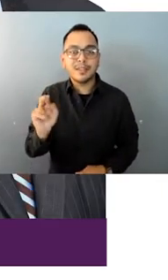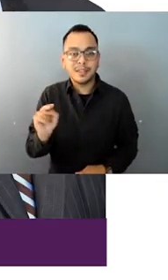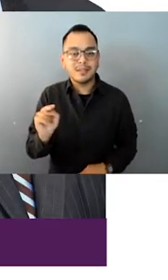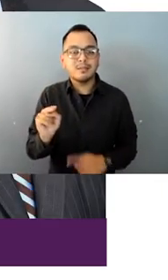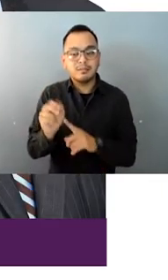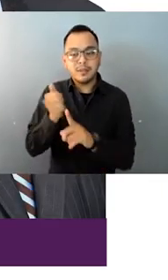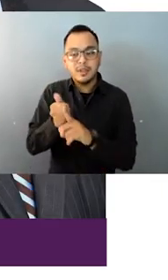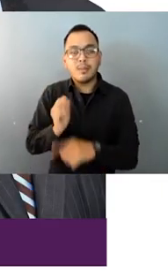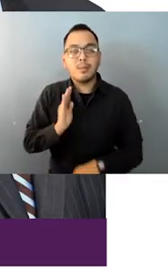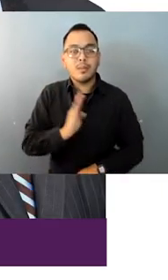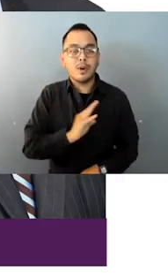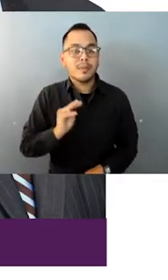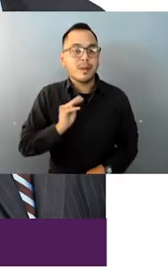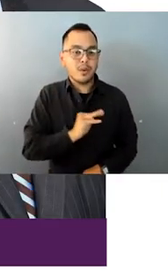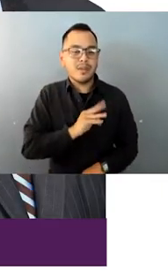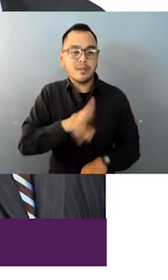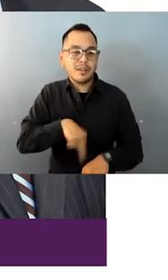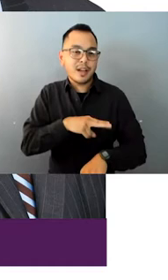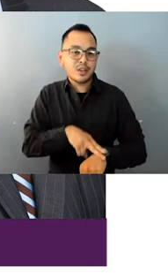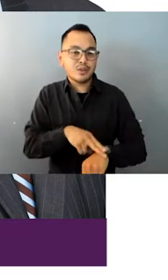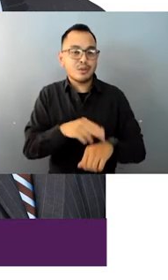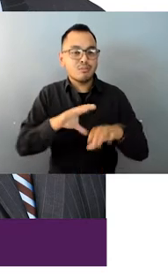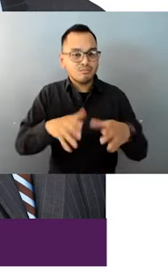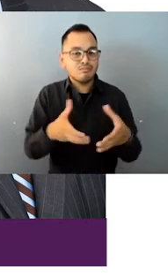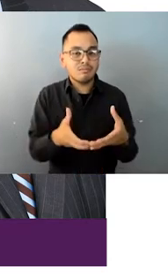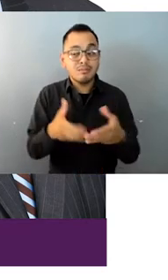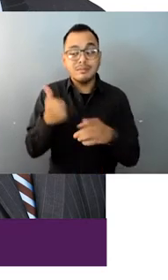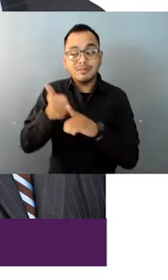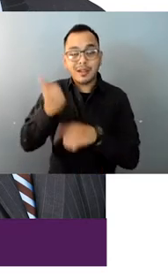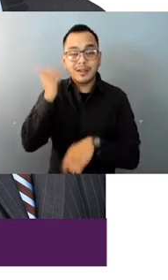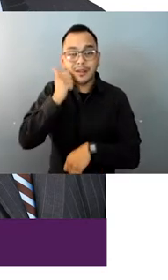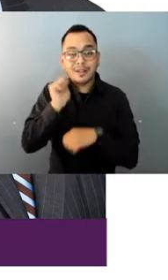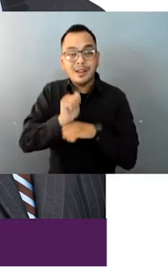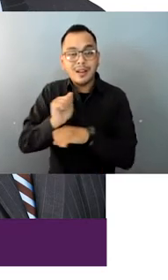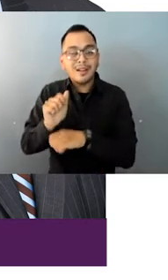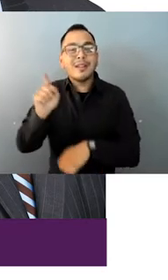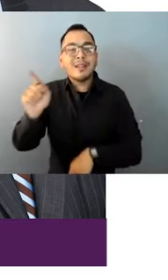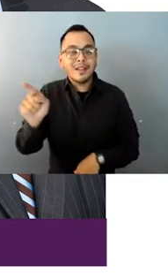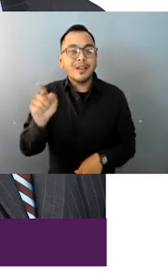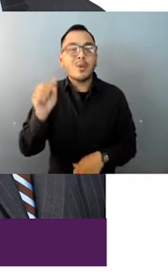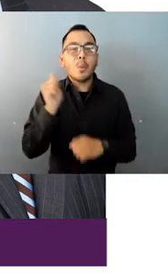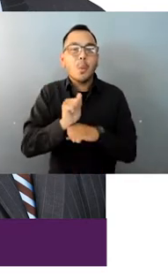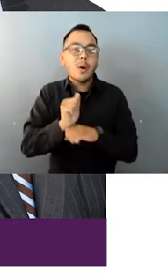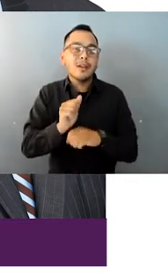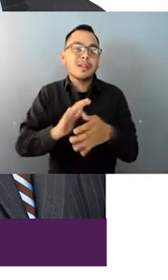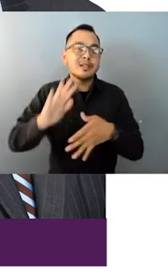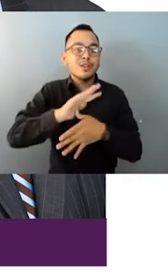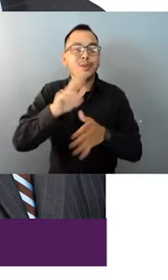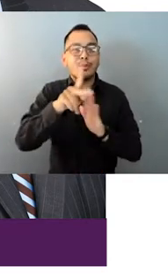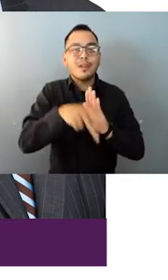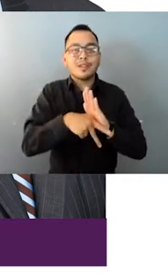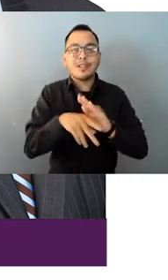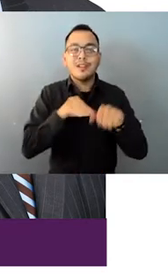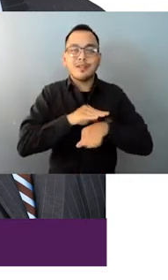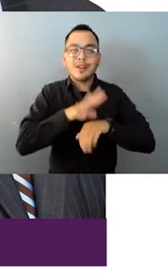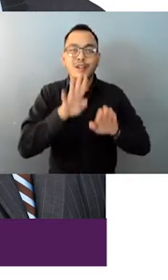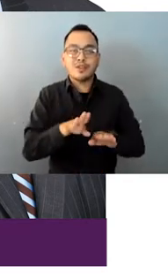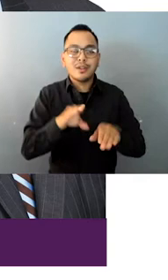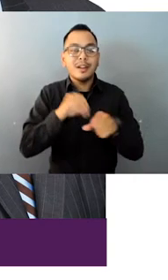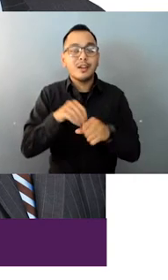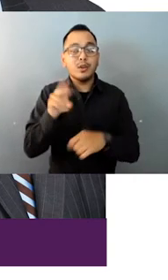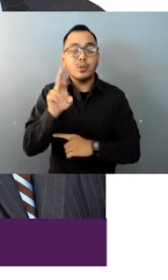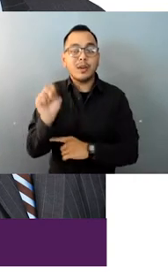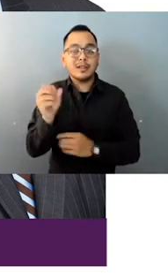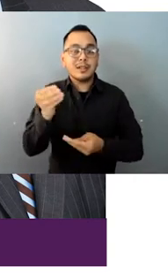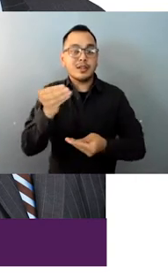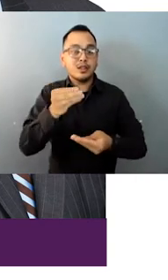of PFLAG's national organizing body. And at his day job, he serves as senior policy advisor on diversity and inclusion within the U.S. Security